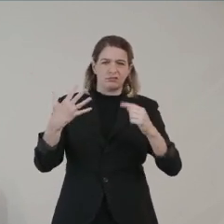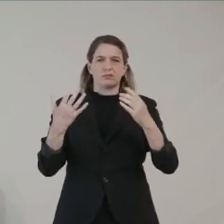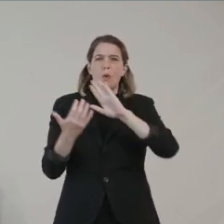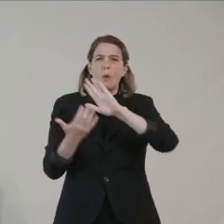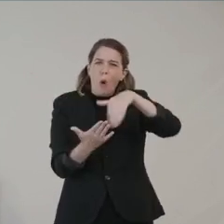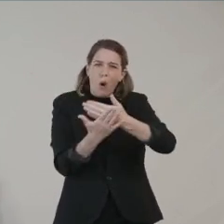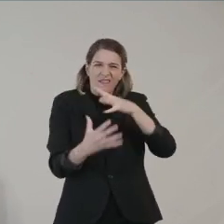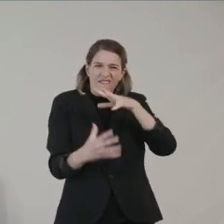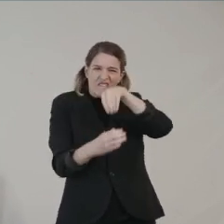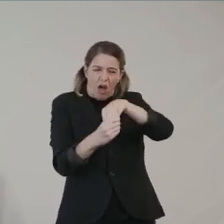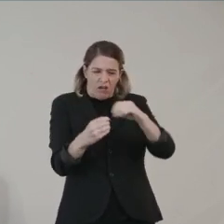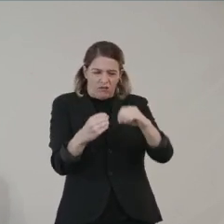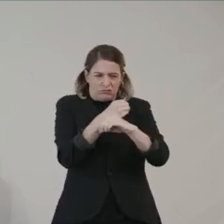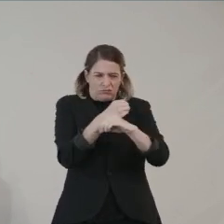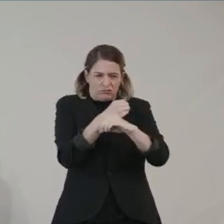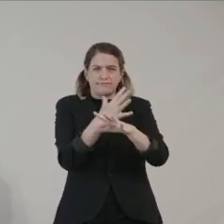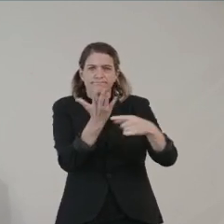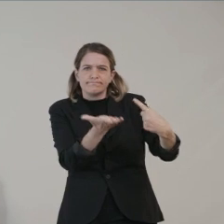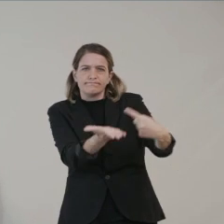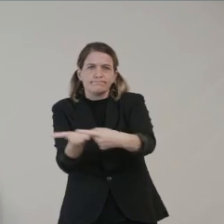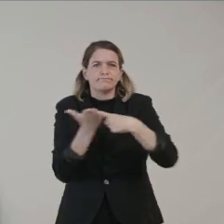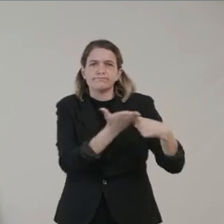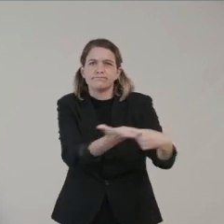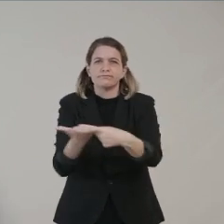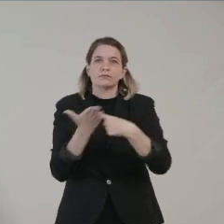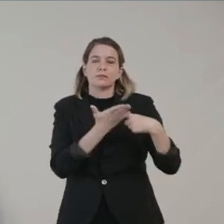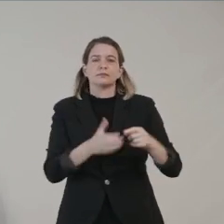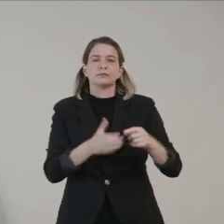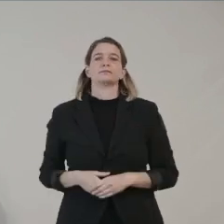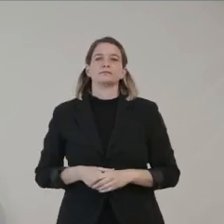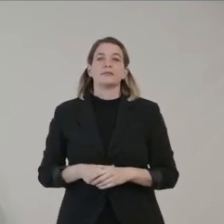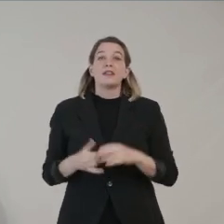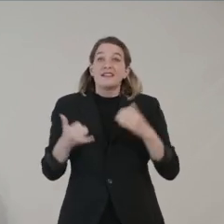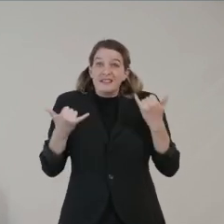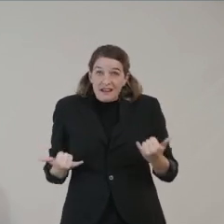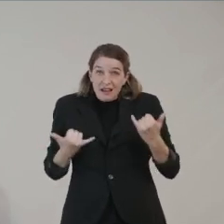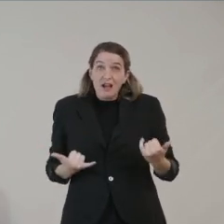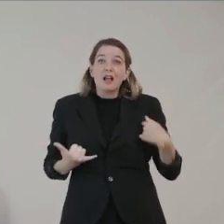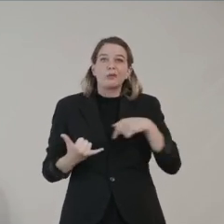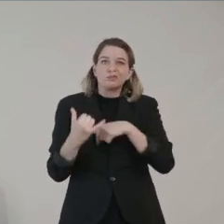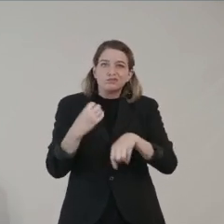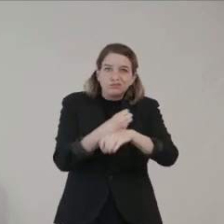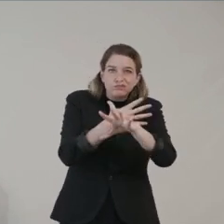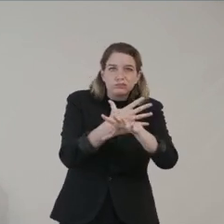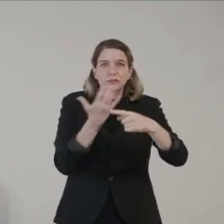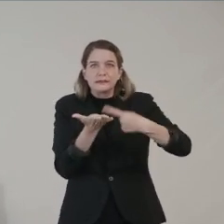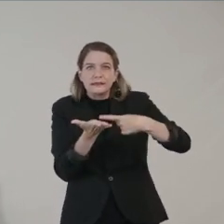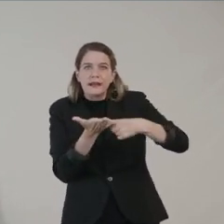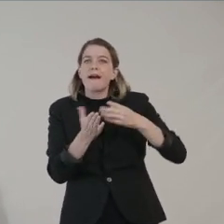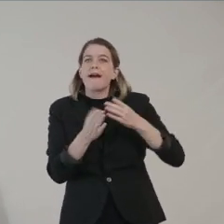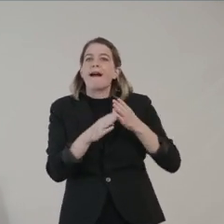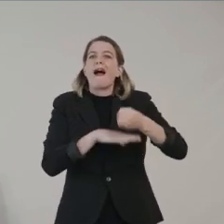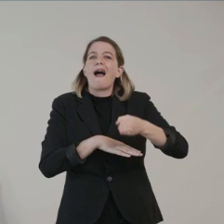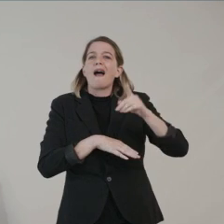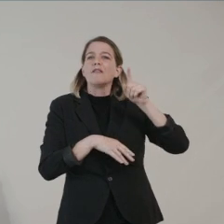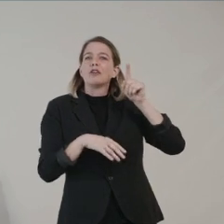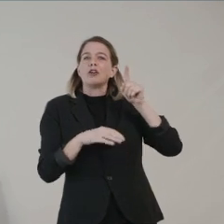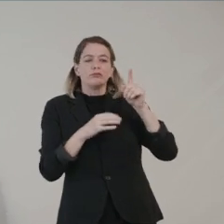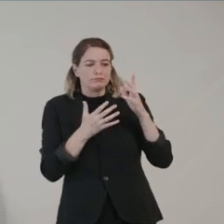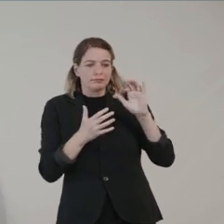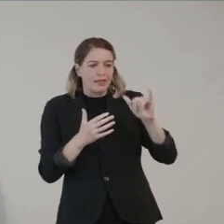is as a result of that federal guidance that began as 15 days to slow the spread and then turned into